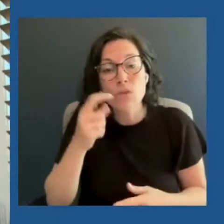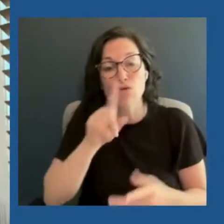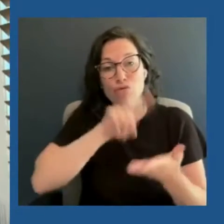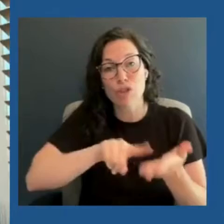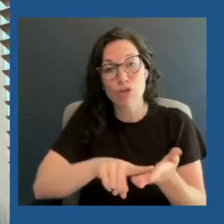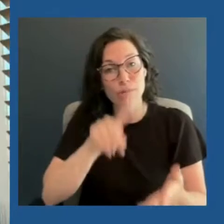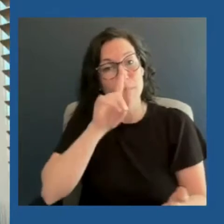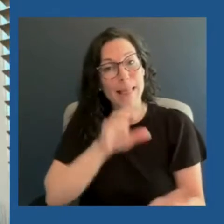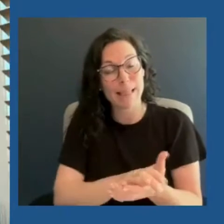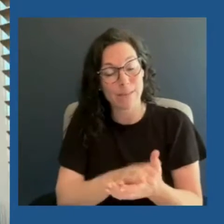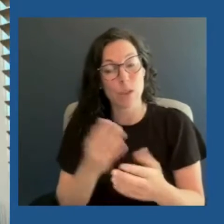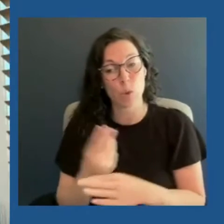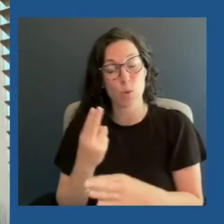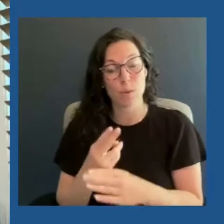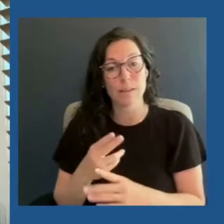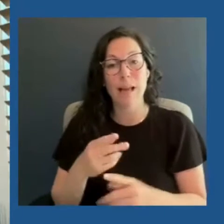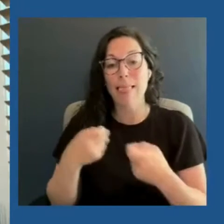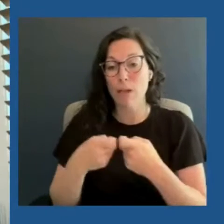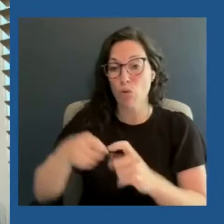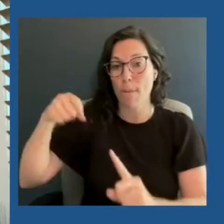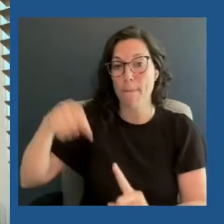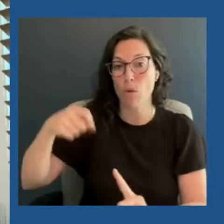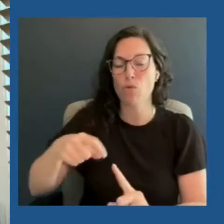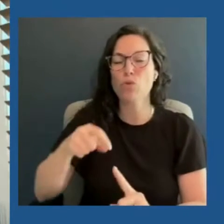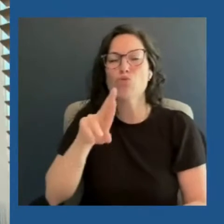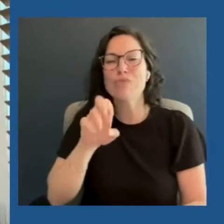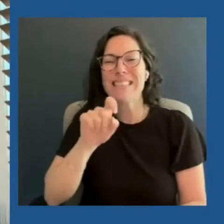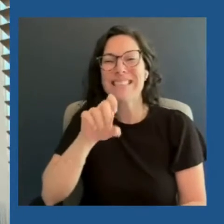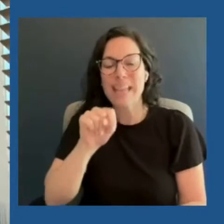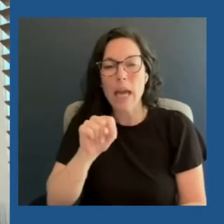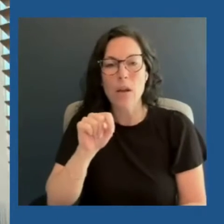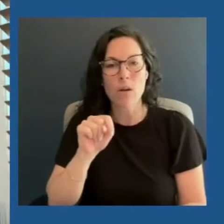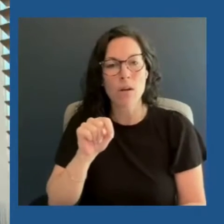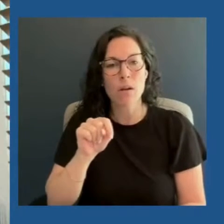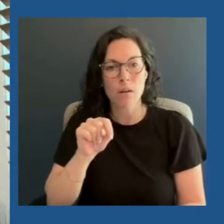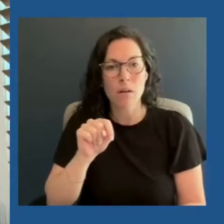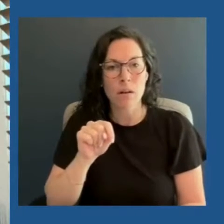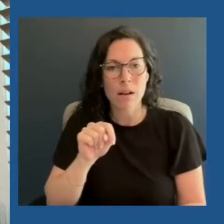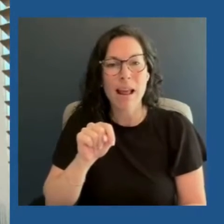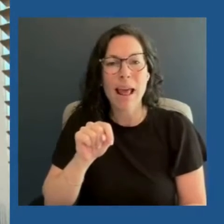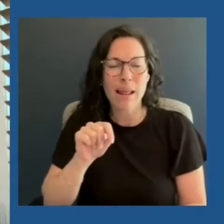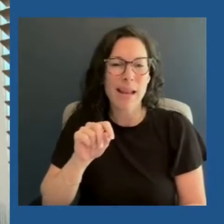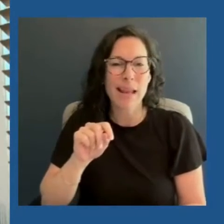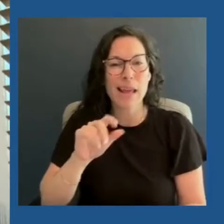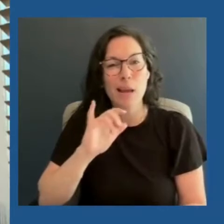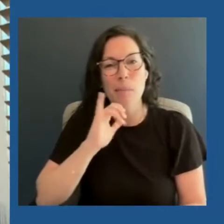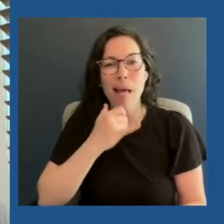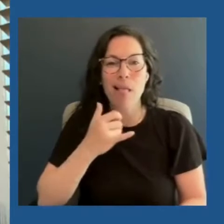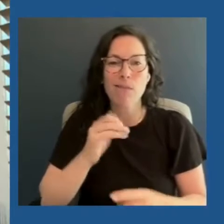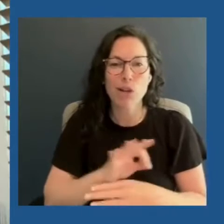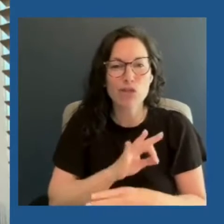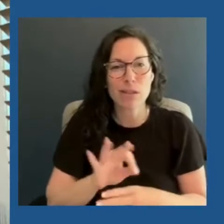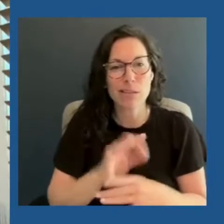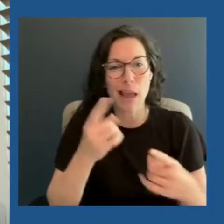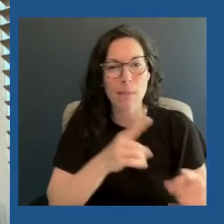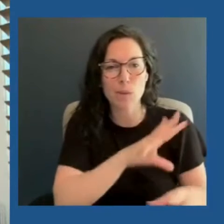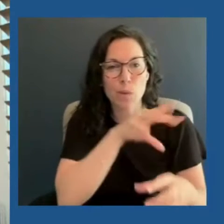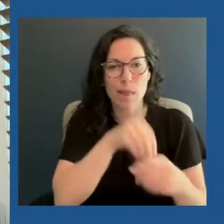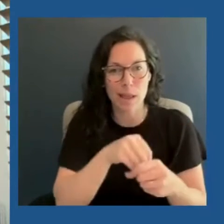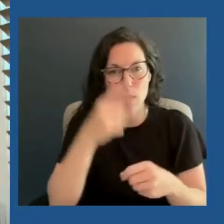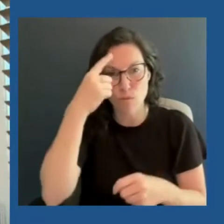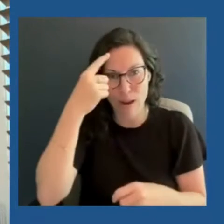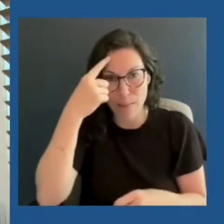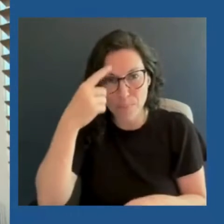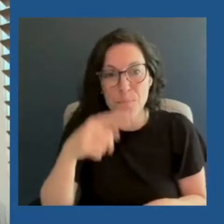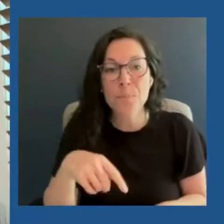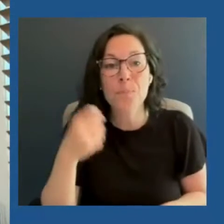uses electrical pulses to help reset or modulate malfunctioning networks in the brain. Prior to the procedure, scans of the